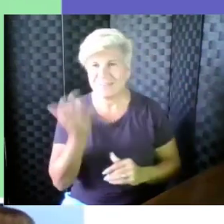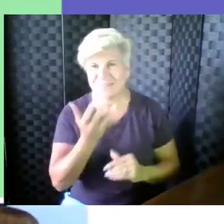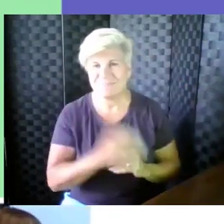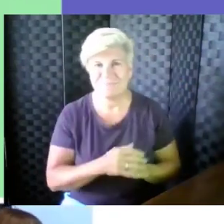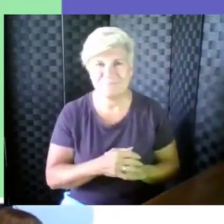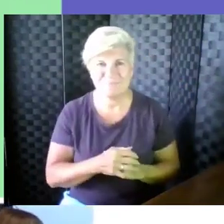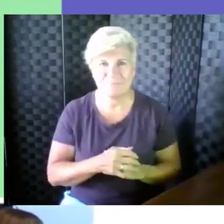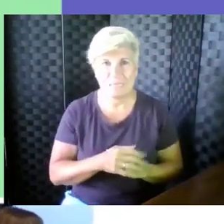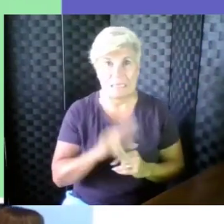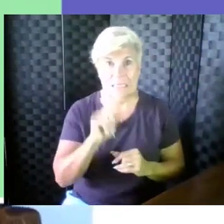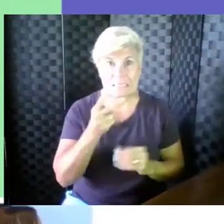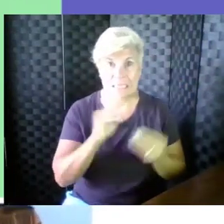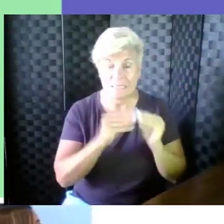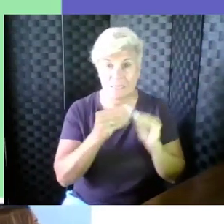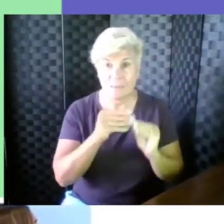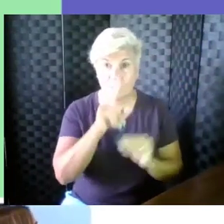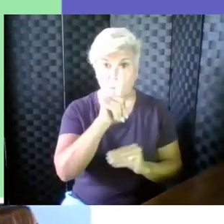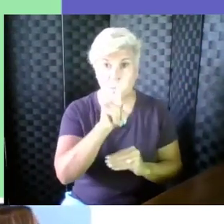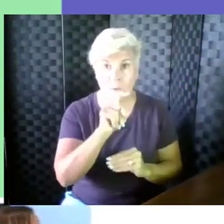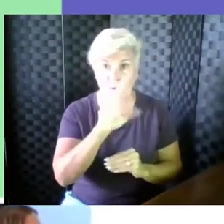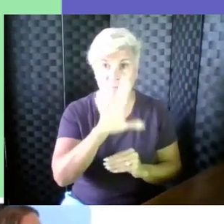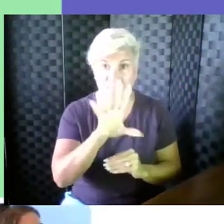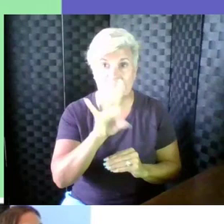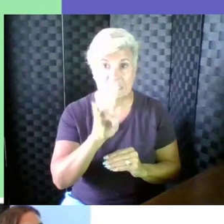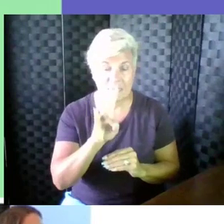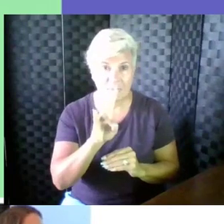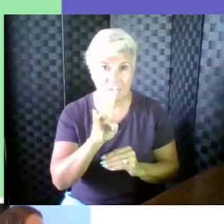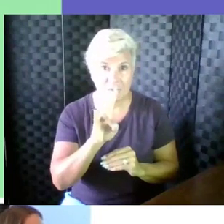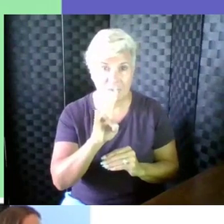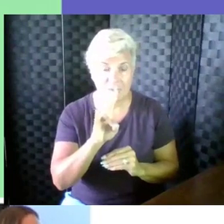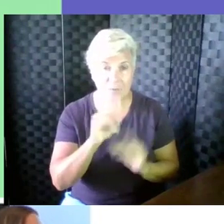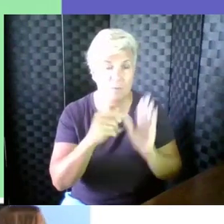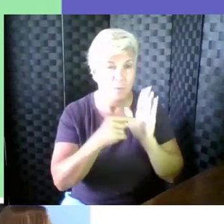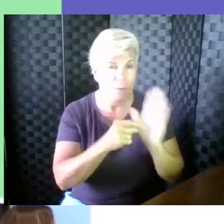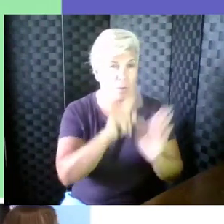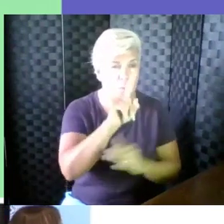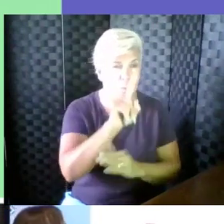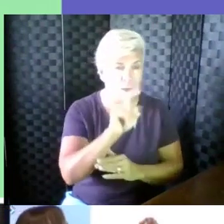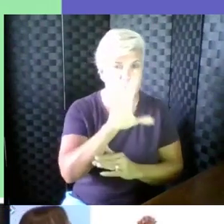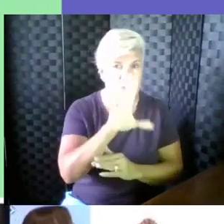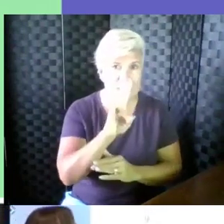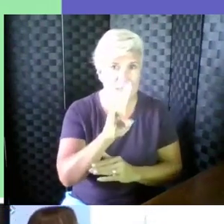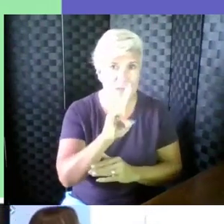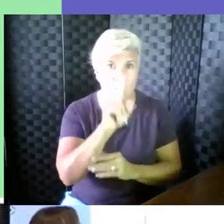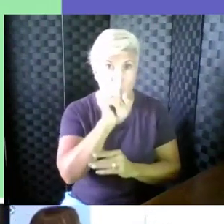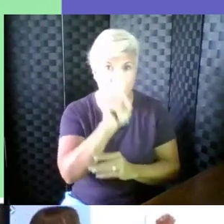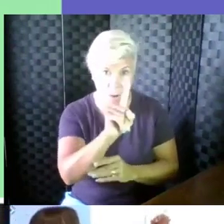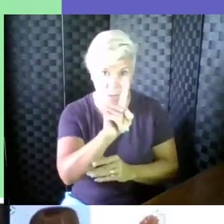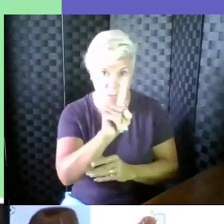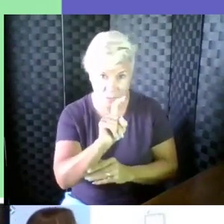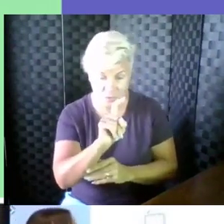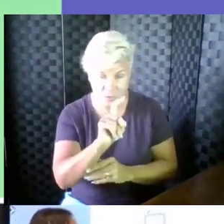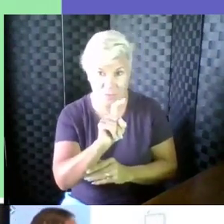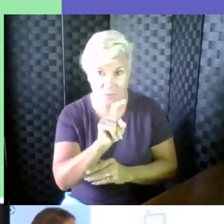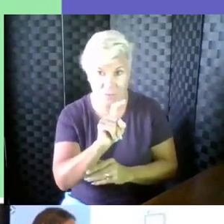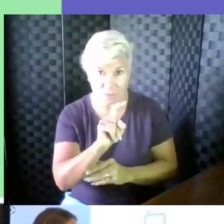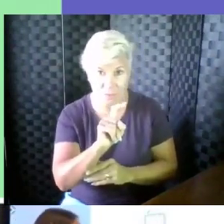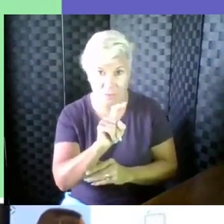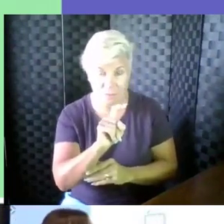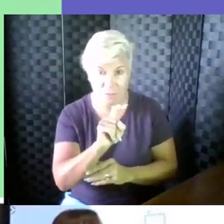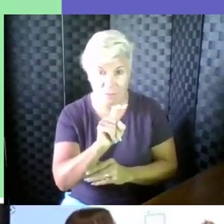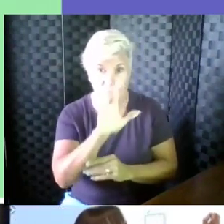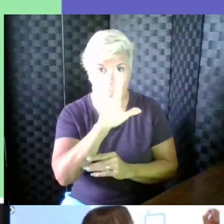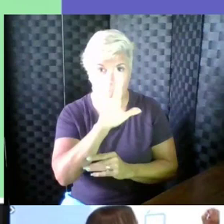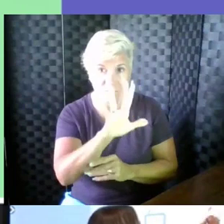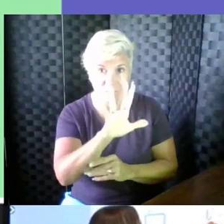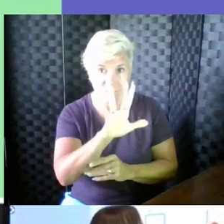right, let's look at our second one. Okay, to represent 157, did you draw 100?